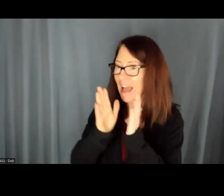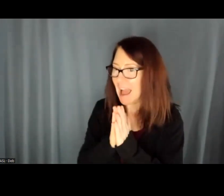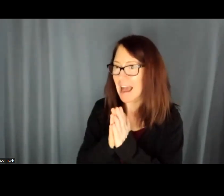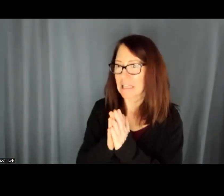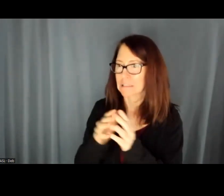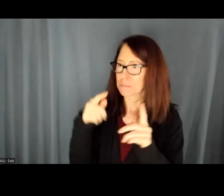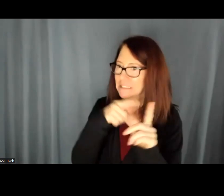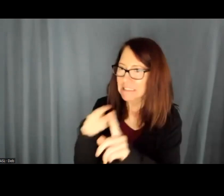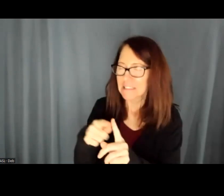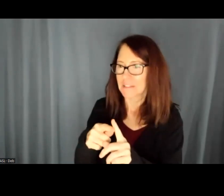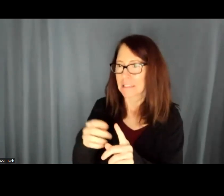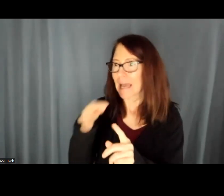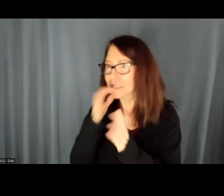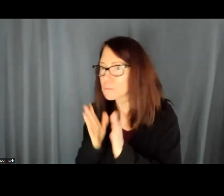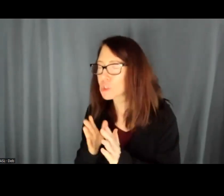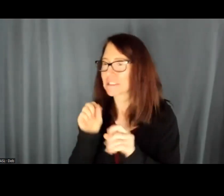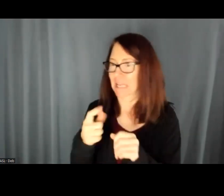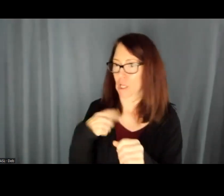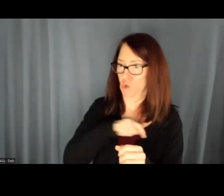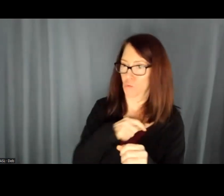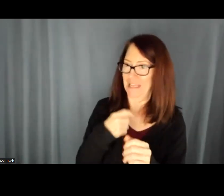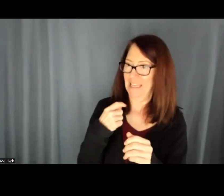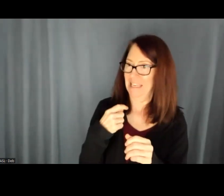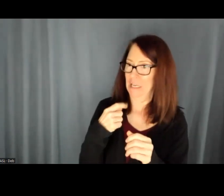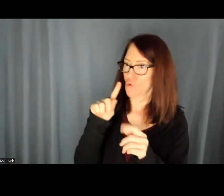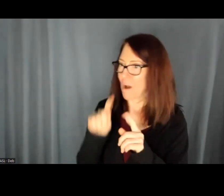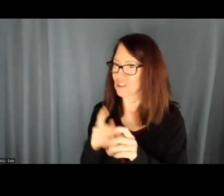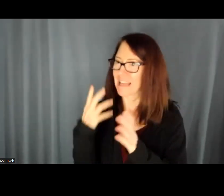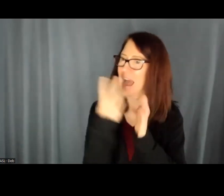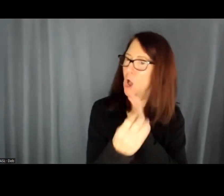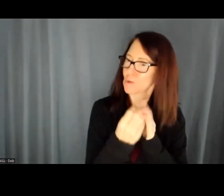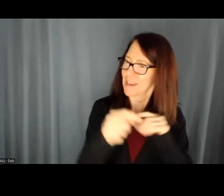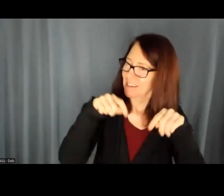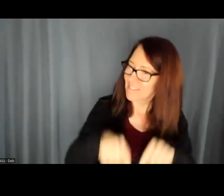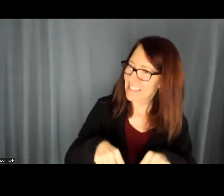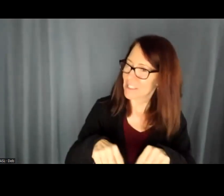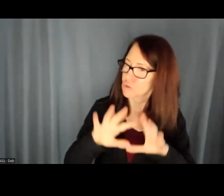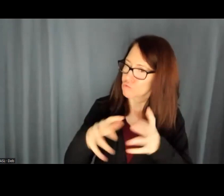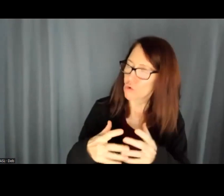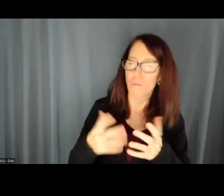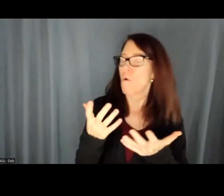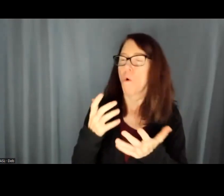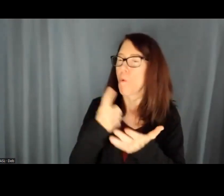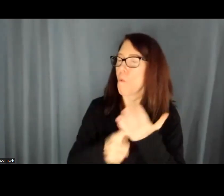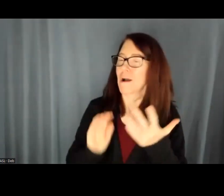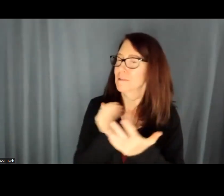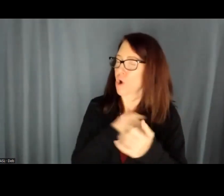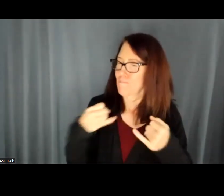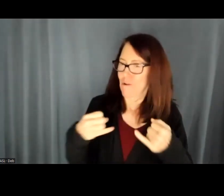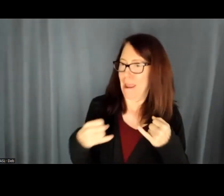experts? Can we go outside of this panel here? What are the parameters we need to operate in if we have any